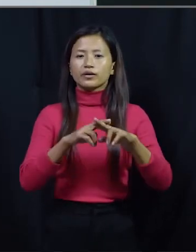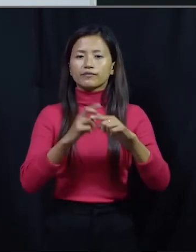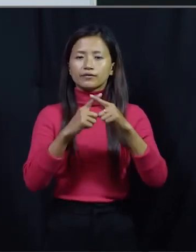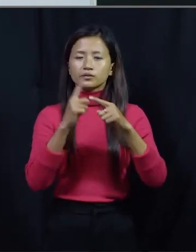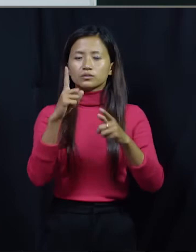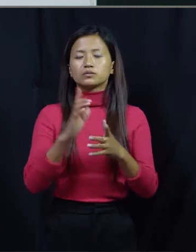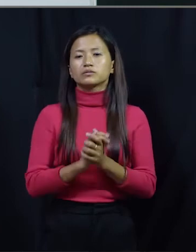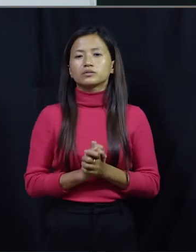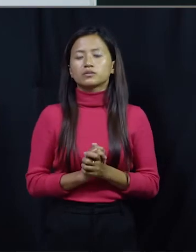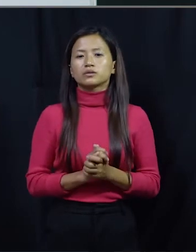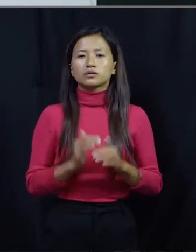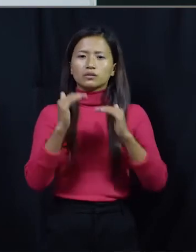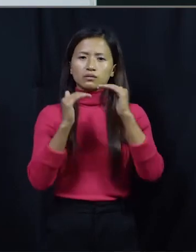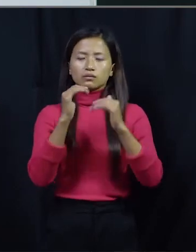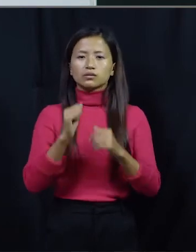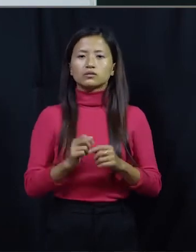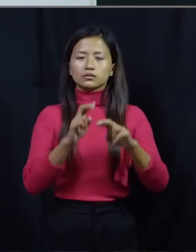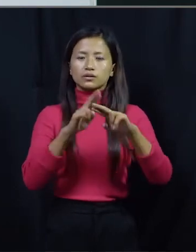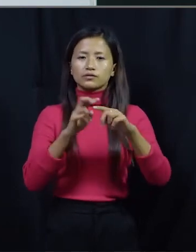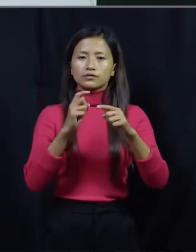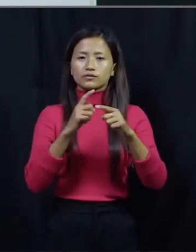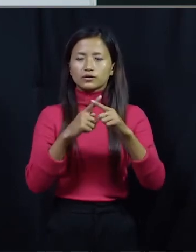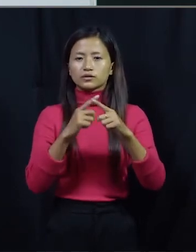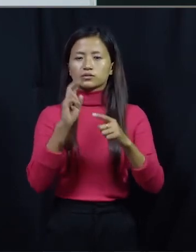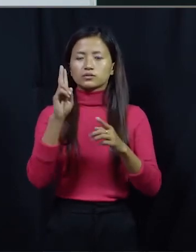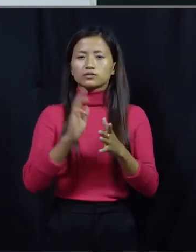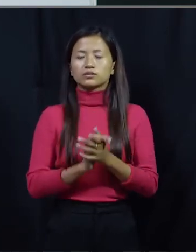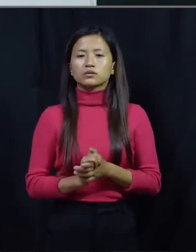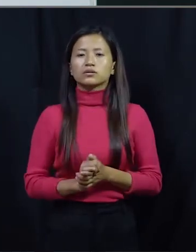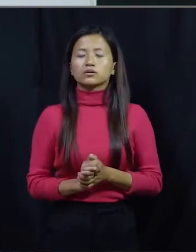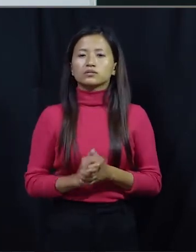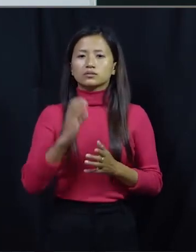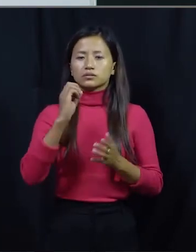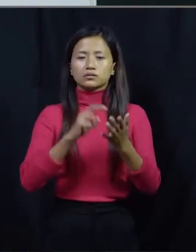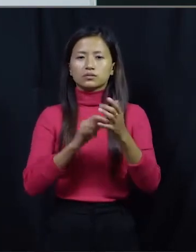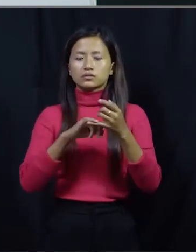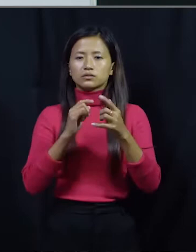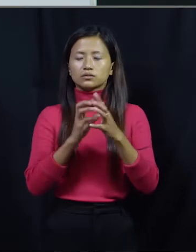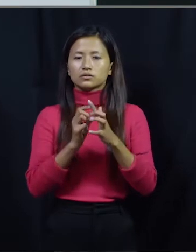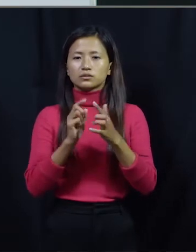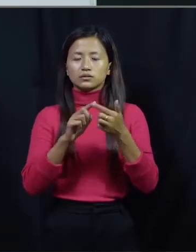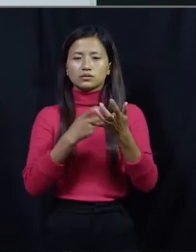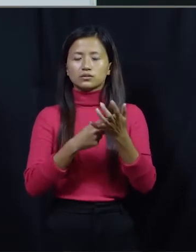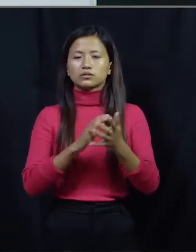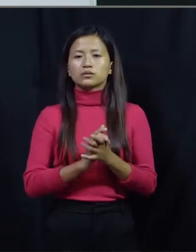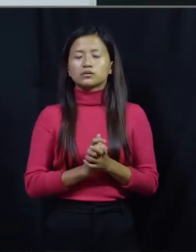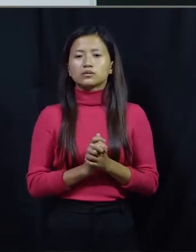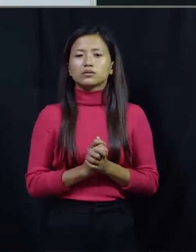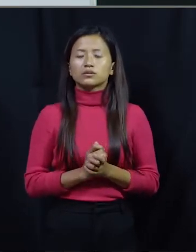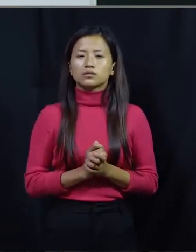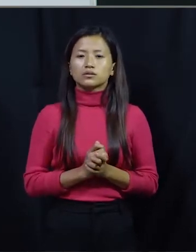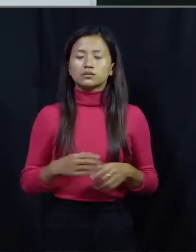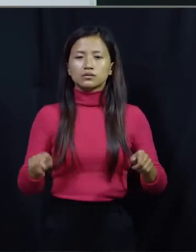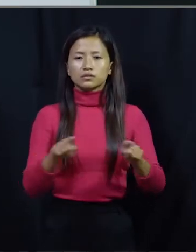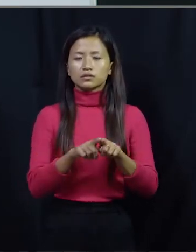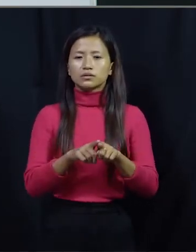fx1 equal to fx2, we have to consider like this and then proceed. We take fx1 and fx2,